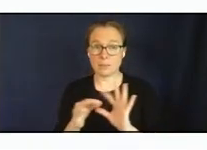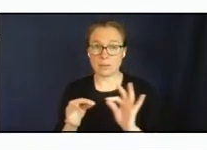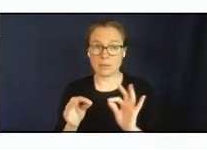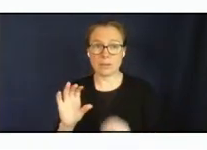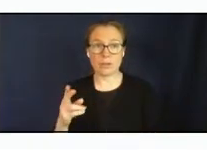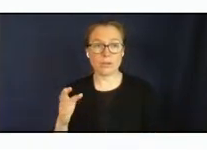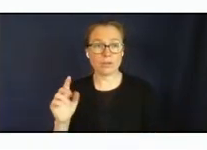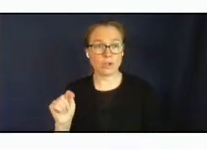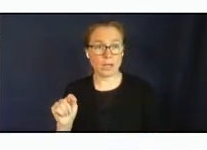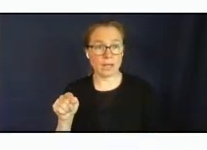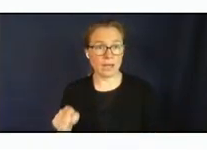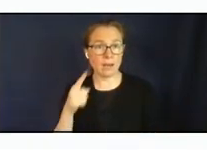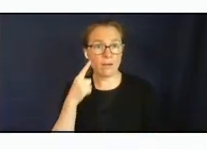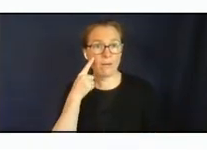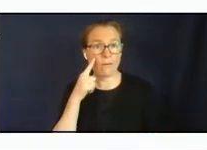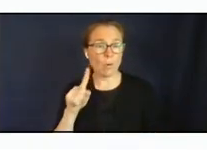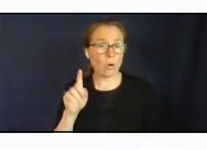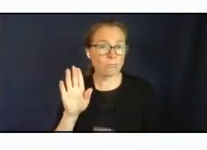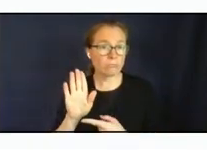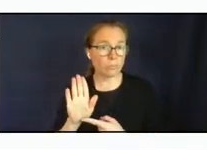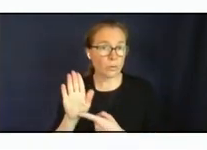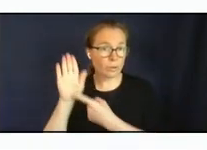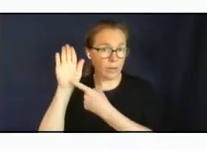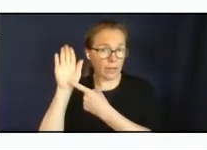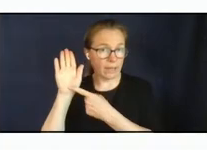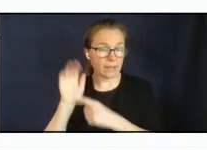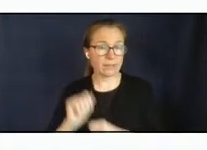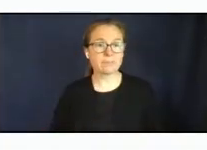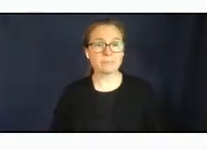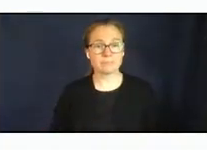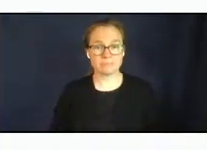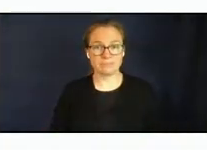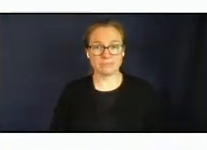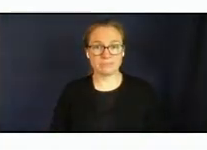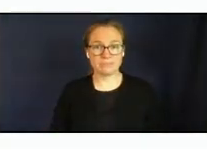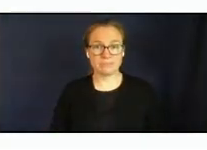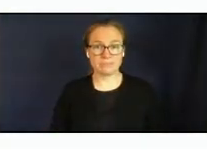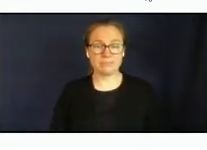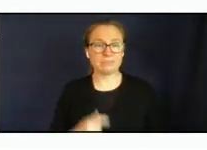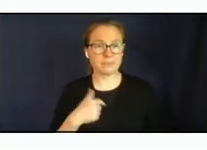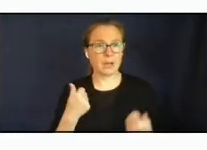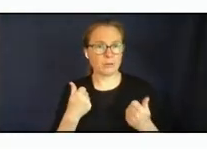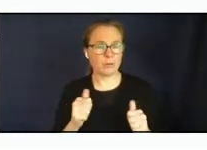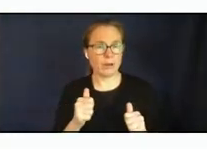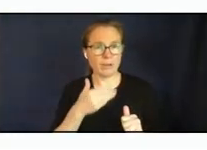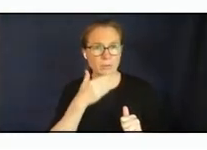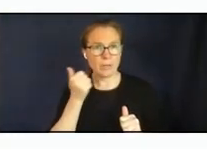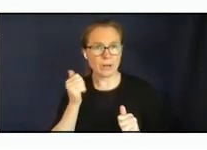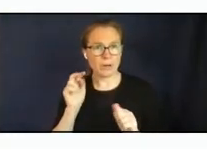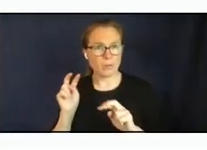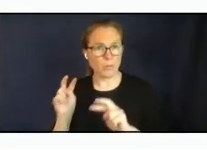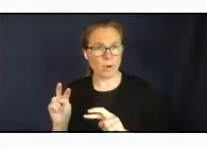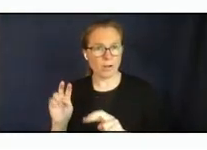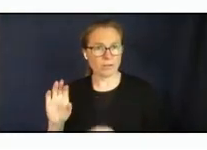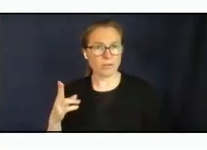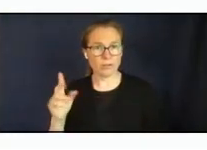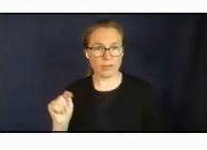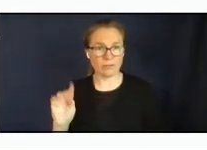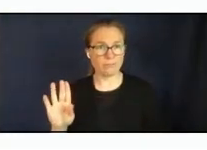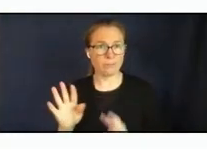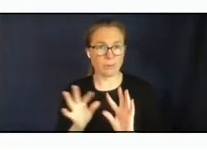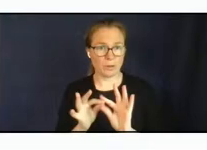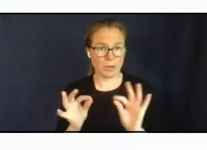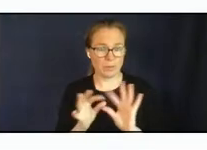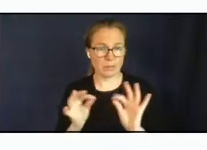like to say something. As I said before, I'll try to do better in noting that. I'd like to officially welcome Jim Carlson